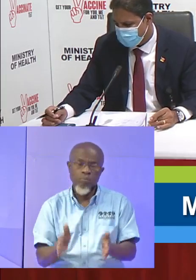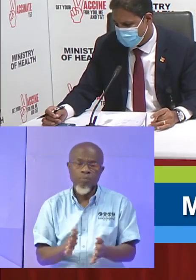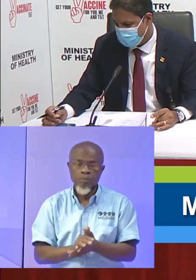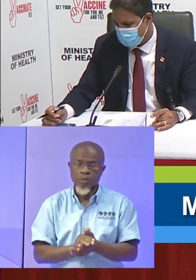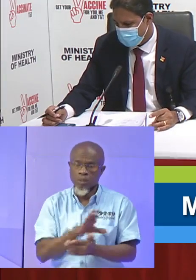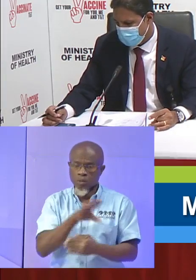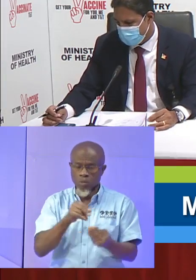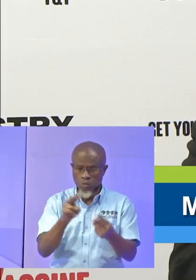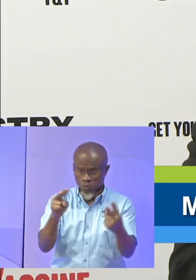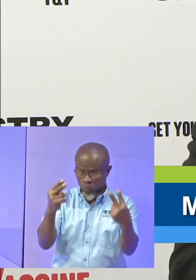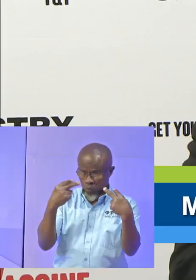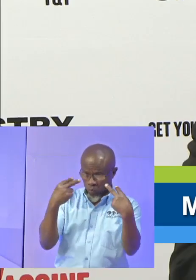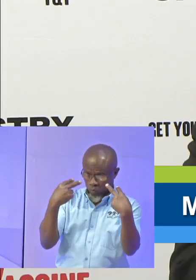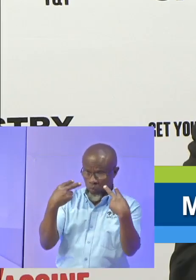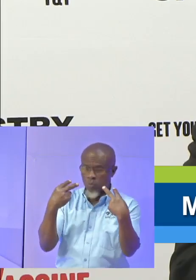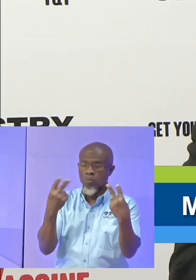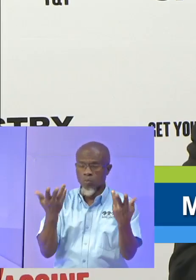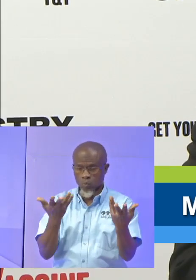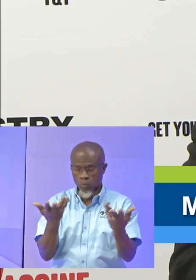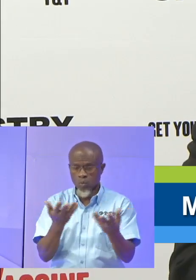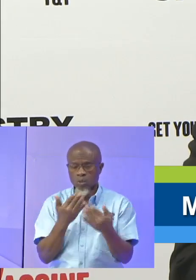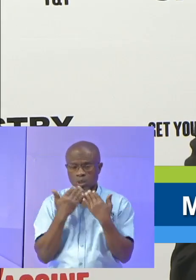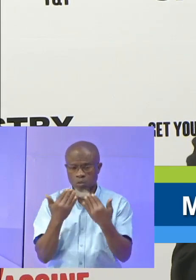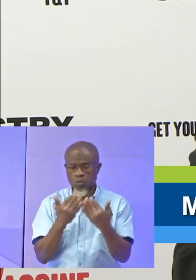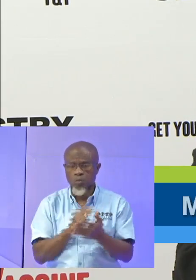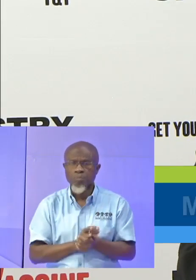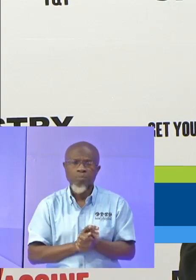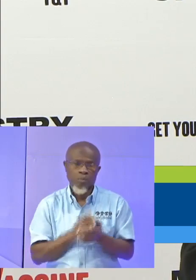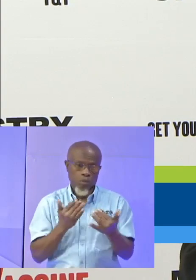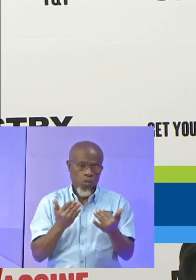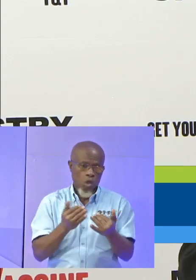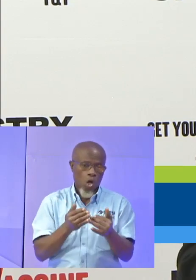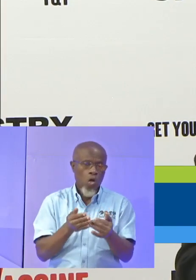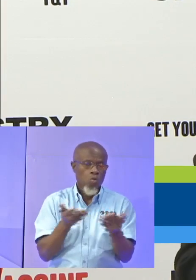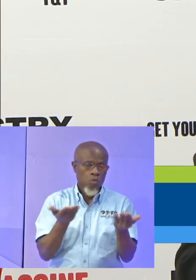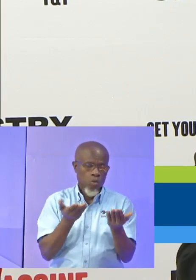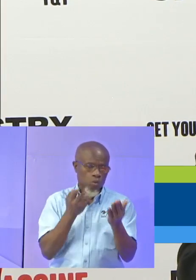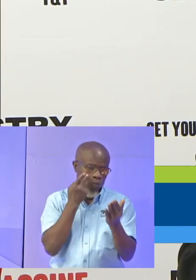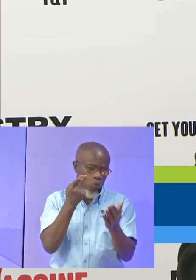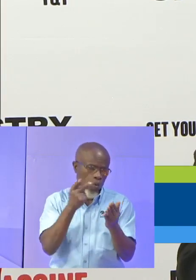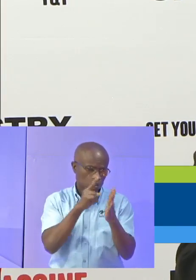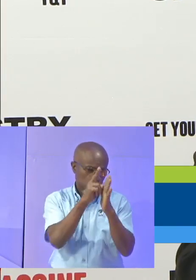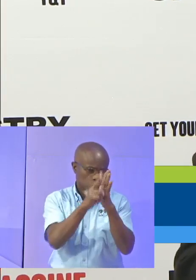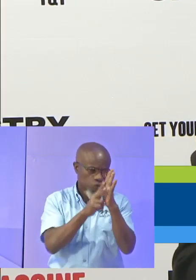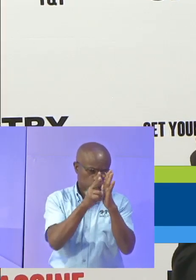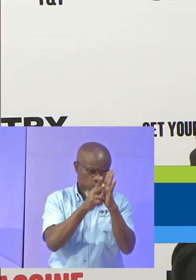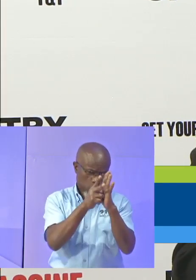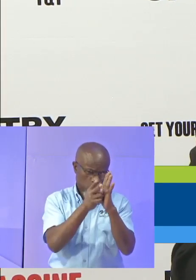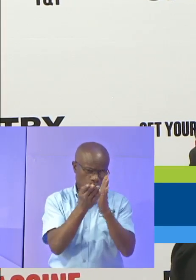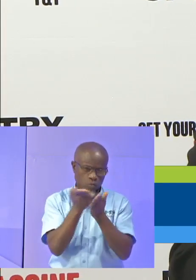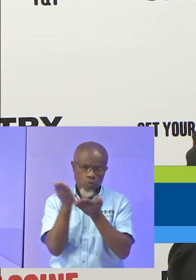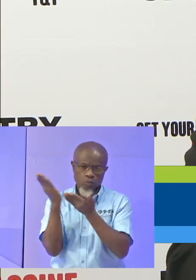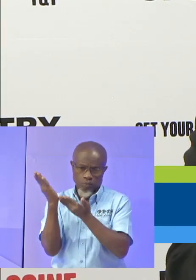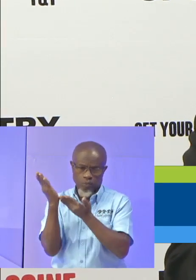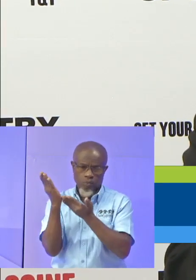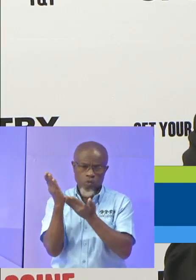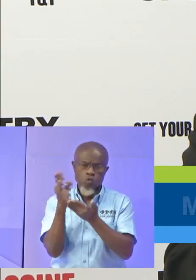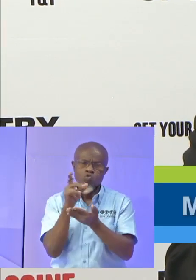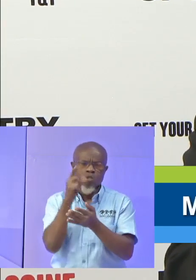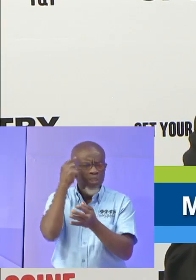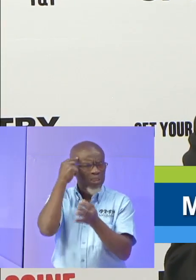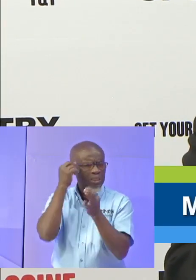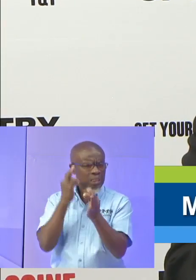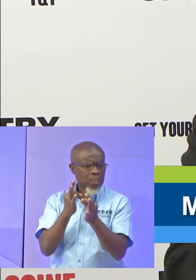and viewing public, for your presence here today. We leave you with 2 testimonies of persons who decided to take the